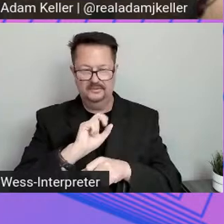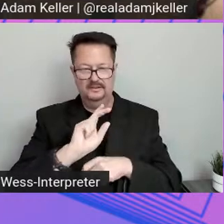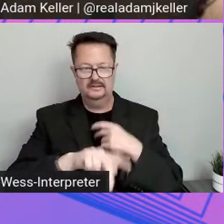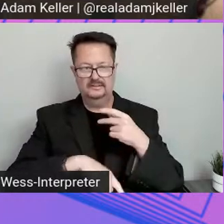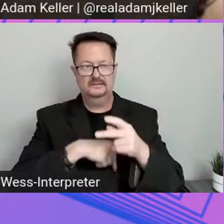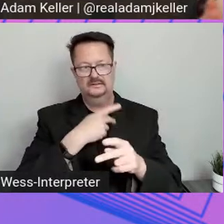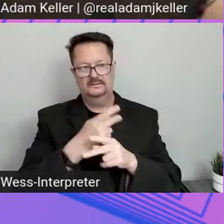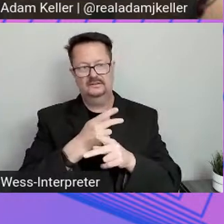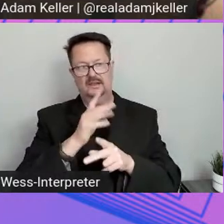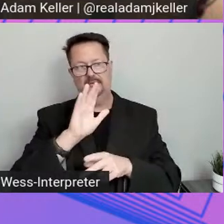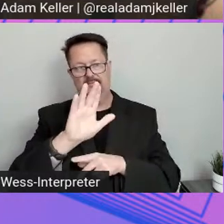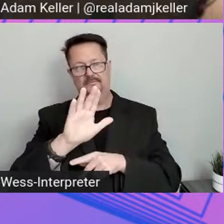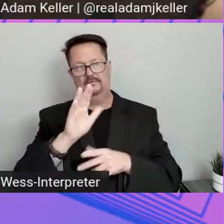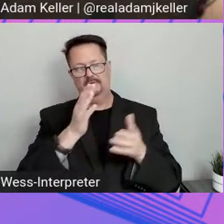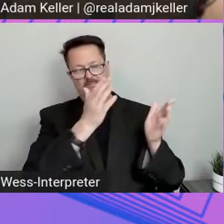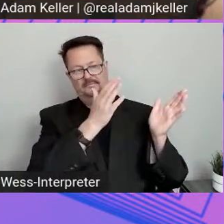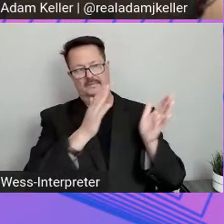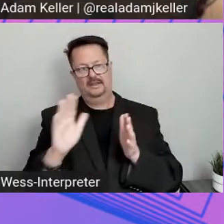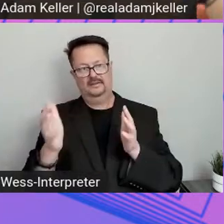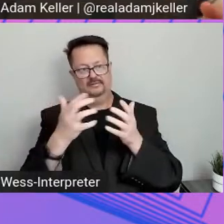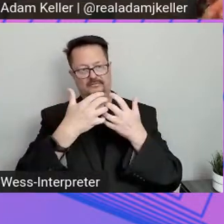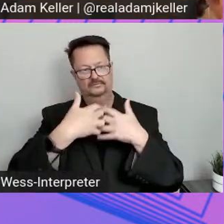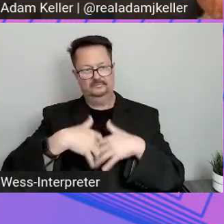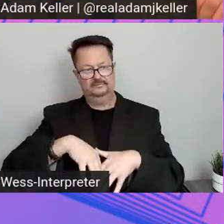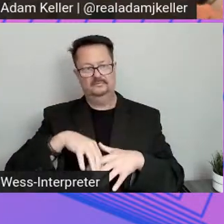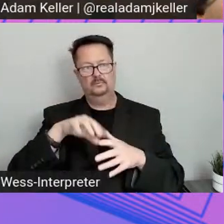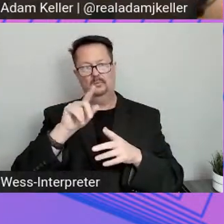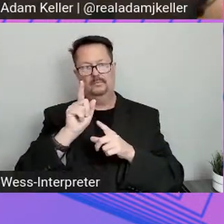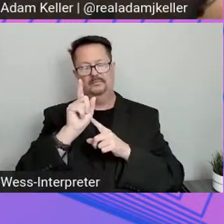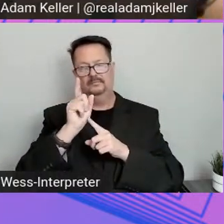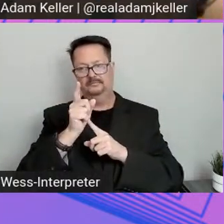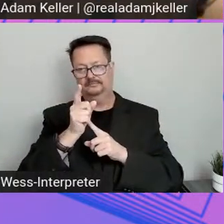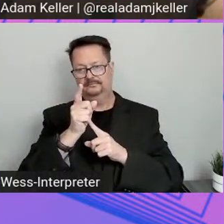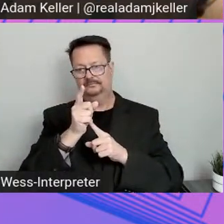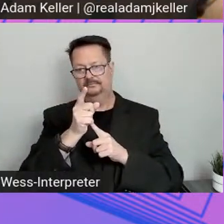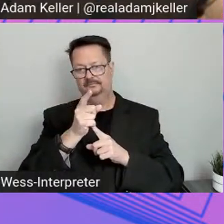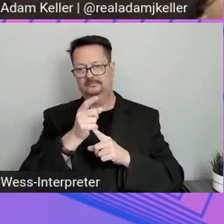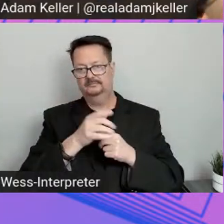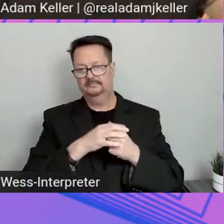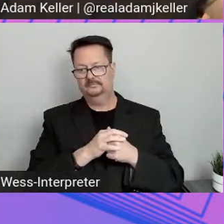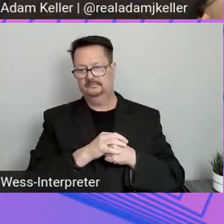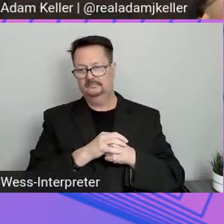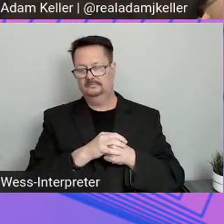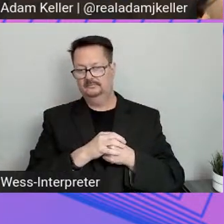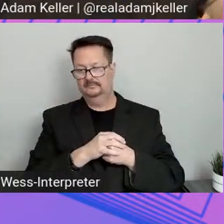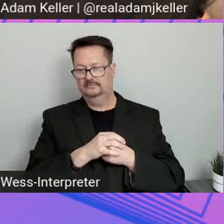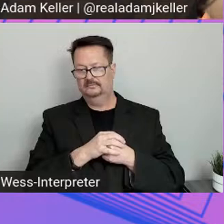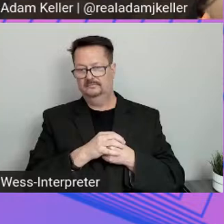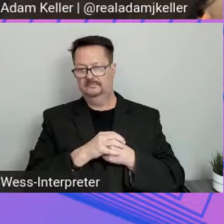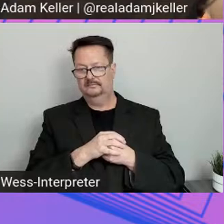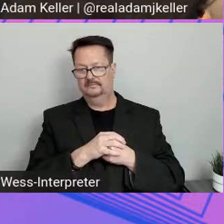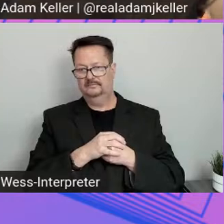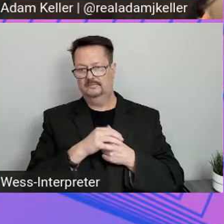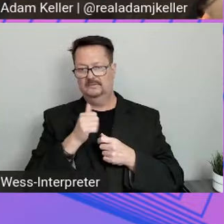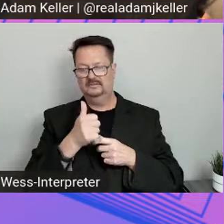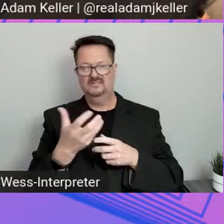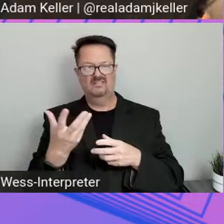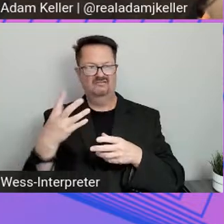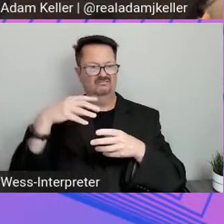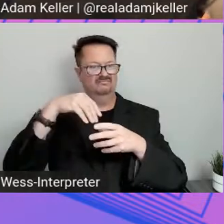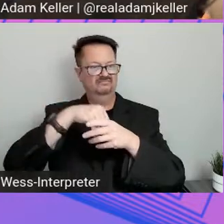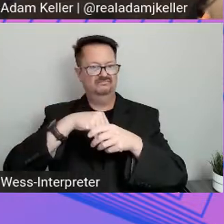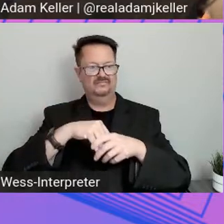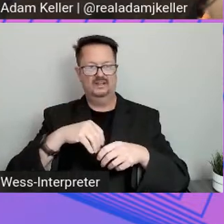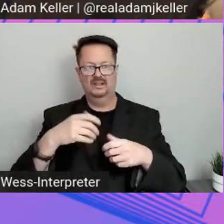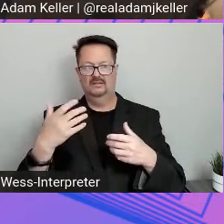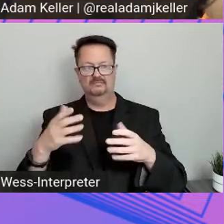into. So we'll talk about those patterns in just a moment, but Copilot comes with out-of-the-box support to